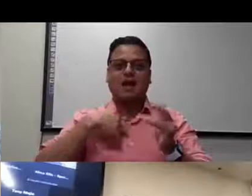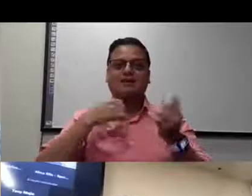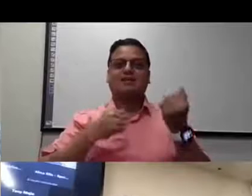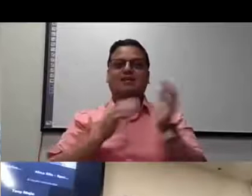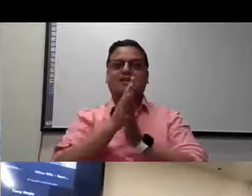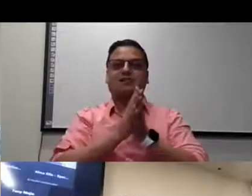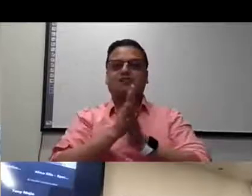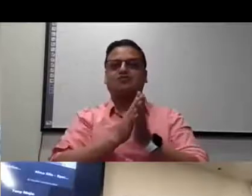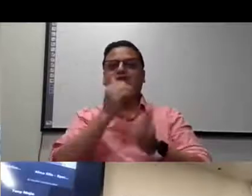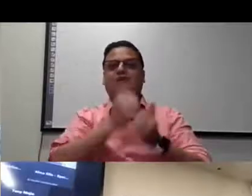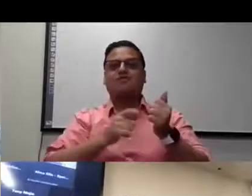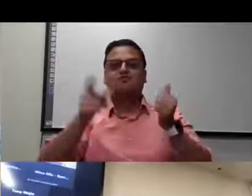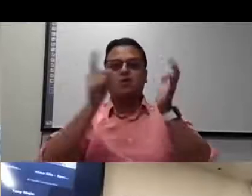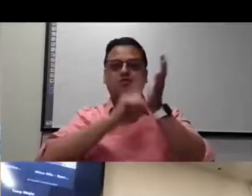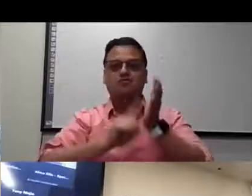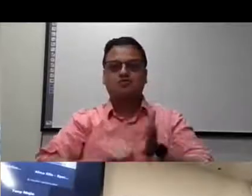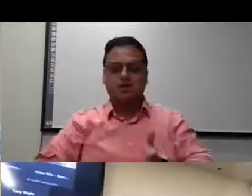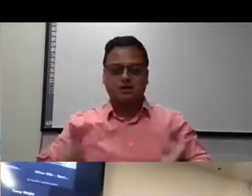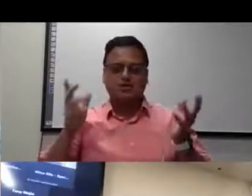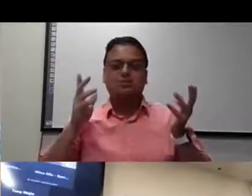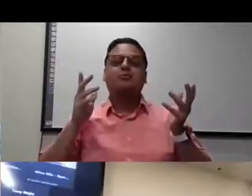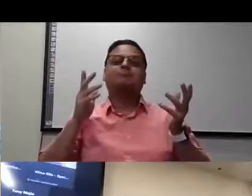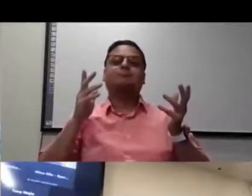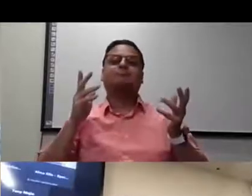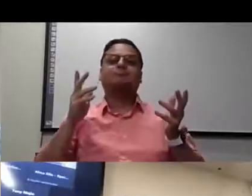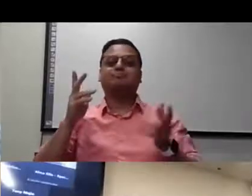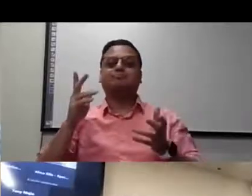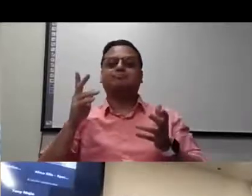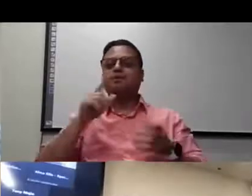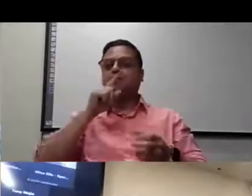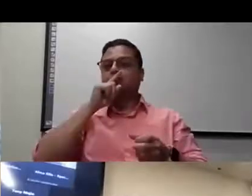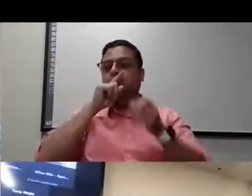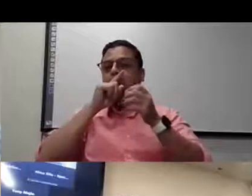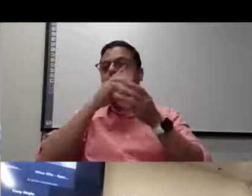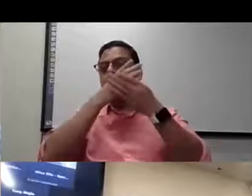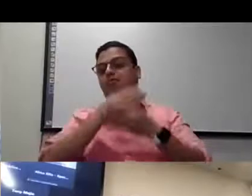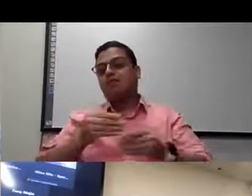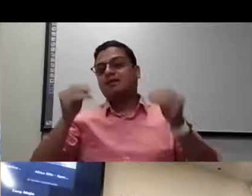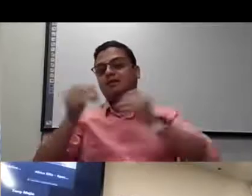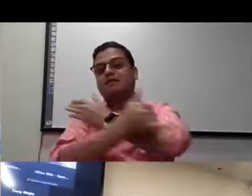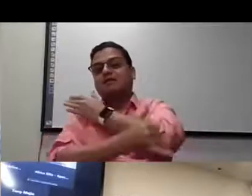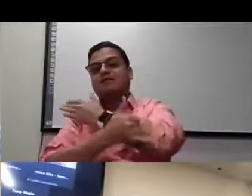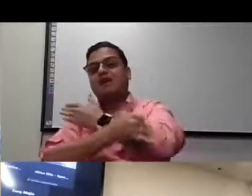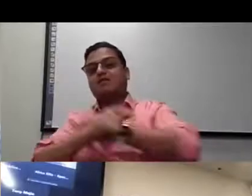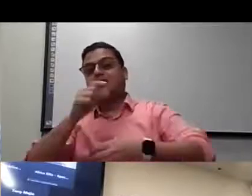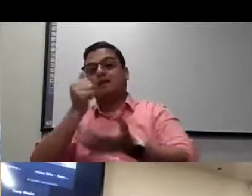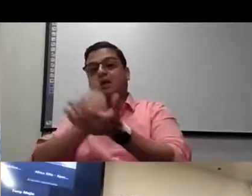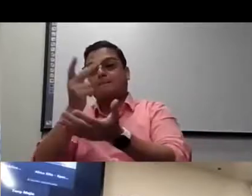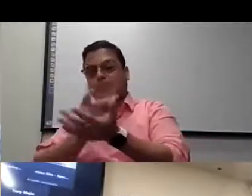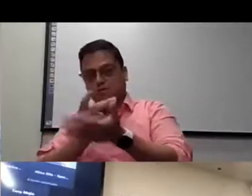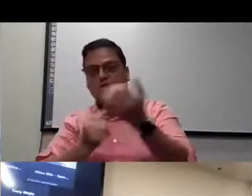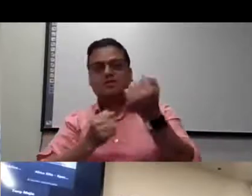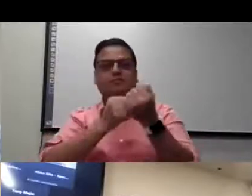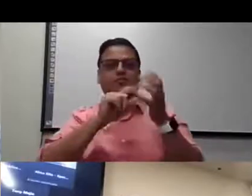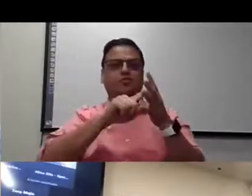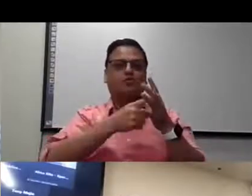check out. They the resolution that the county approved was in support of their regional